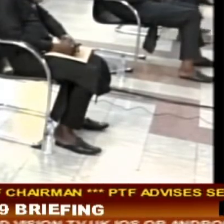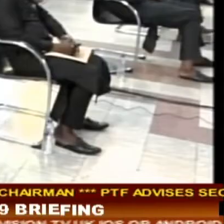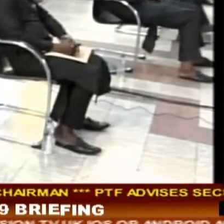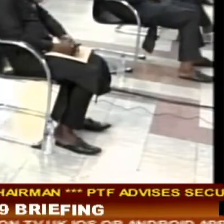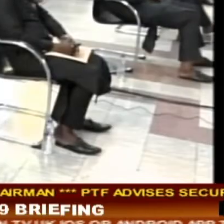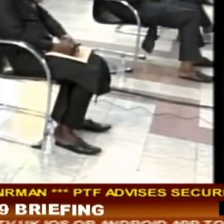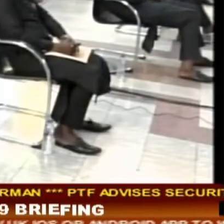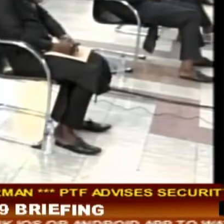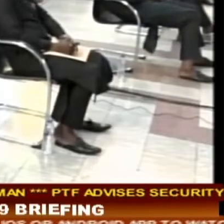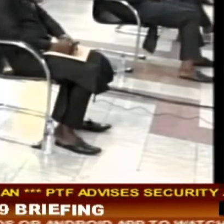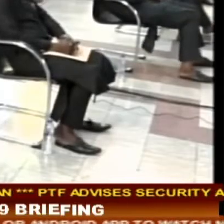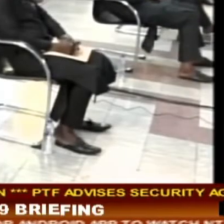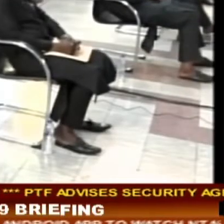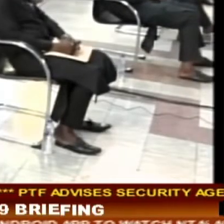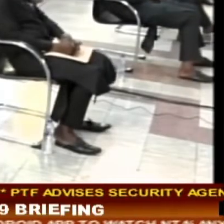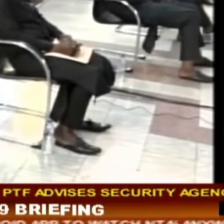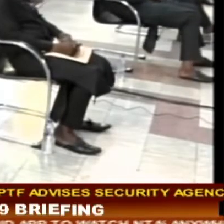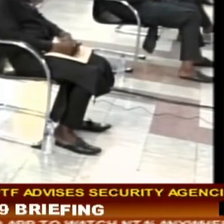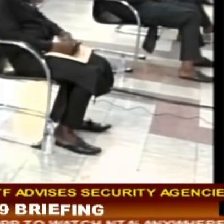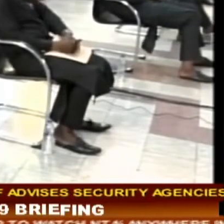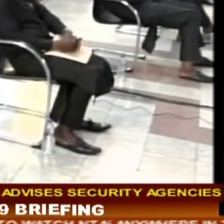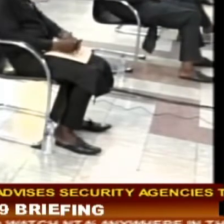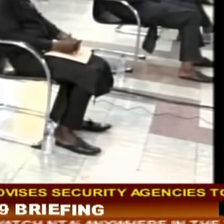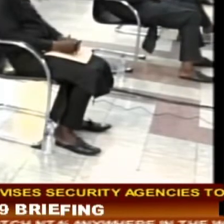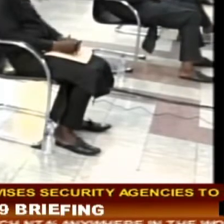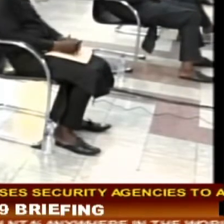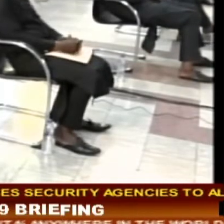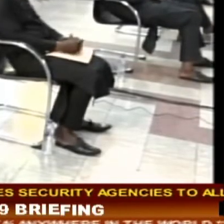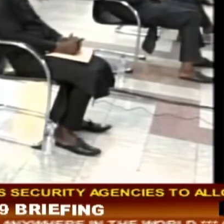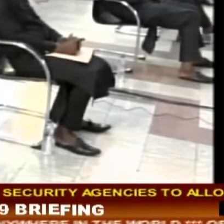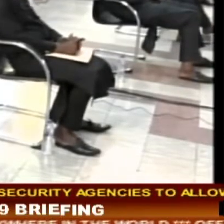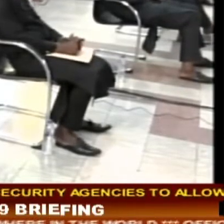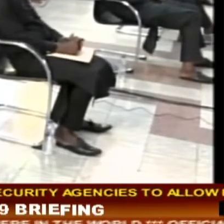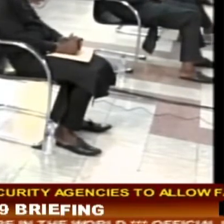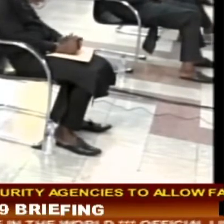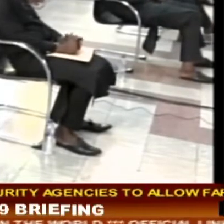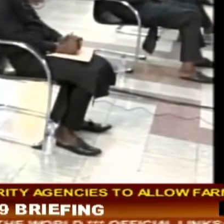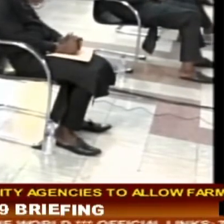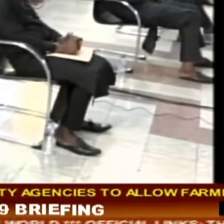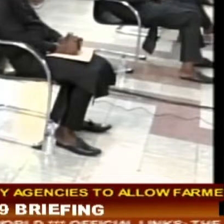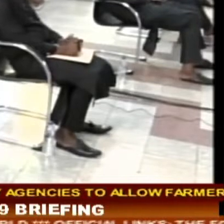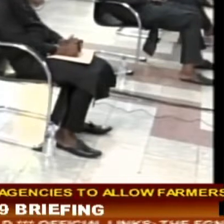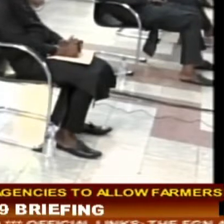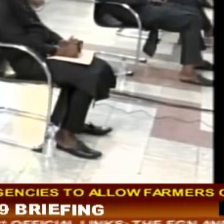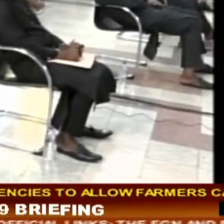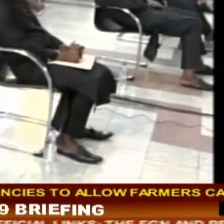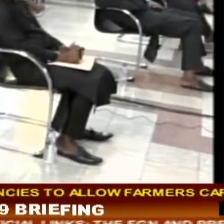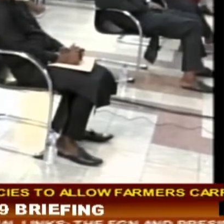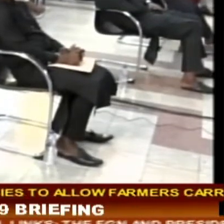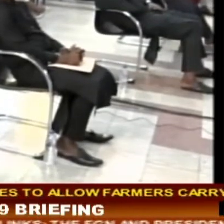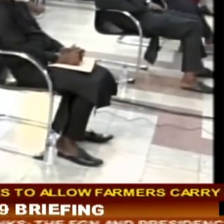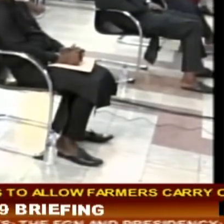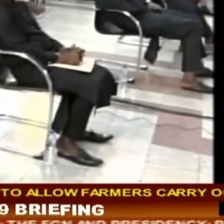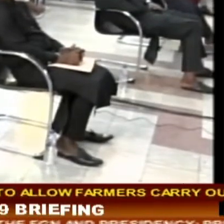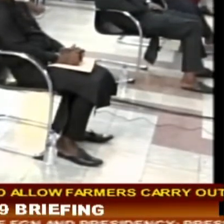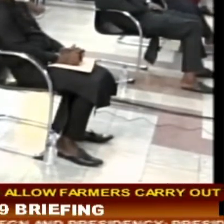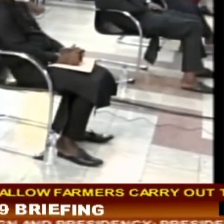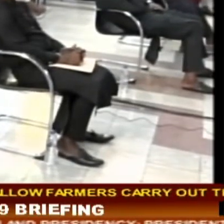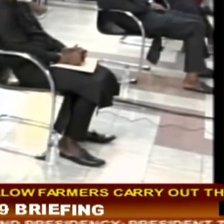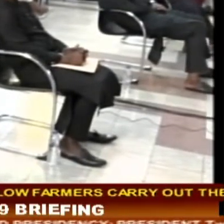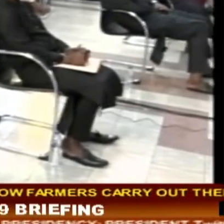Affairs um good evening uh everybody uh the question was in respect of evacuation of Nigerians from uh